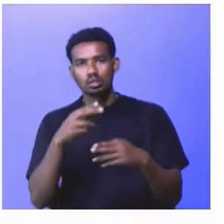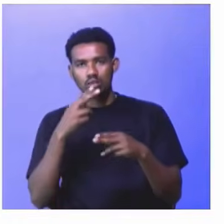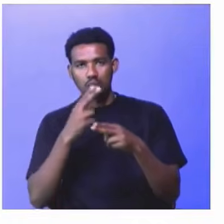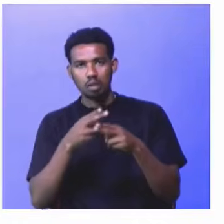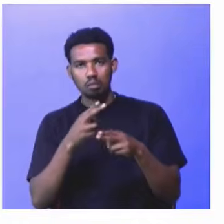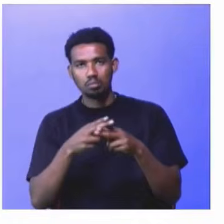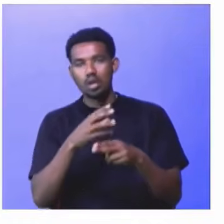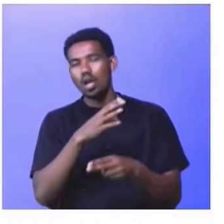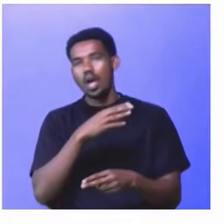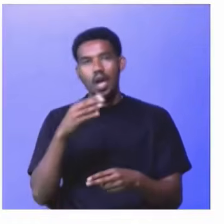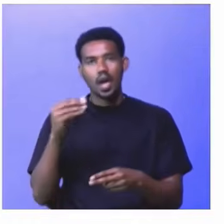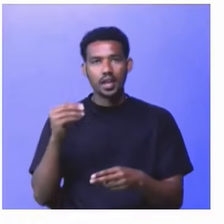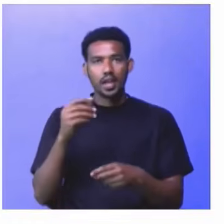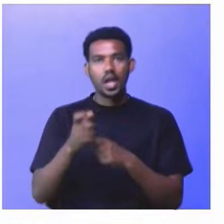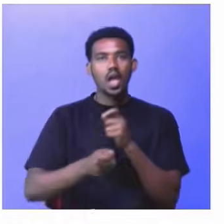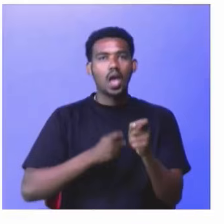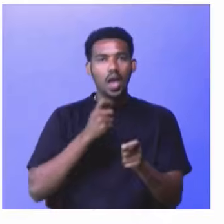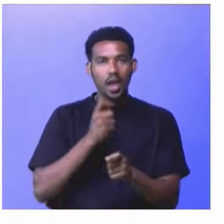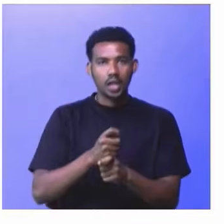and age.